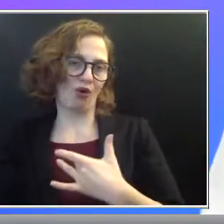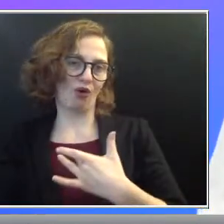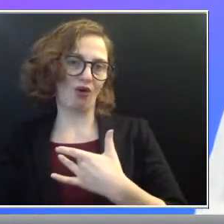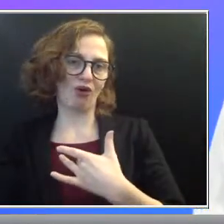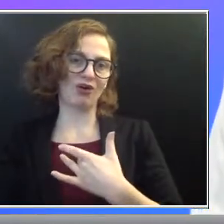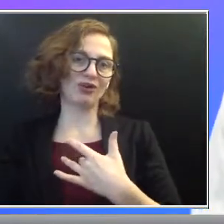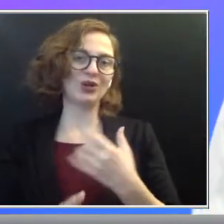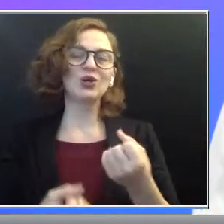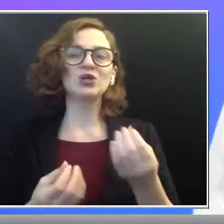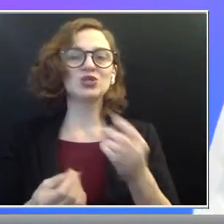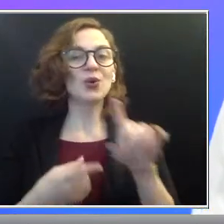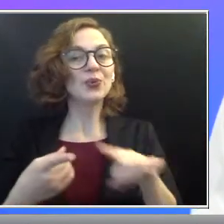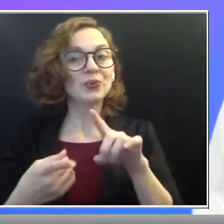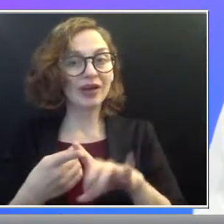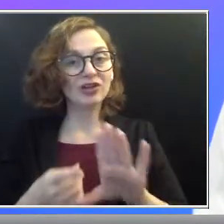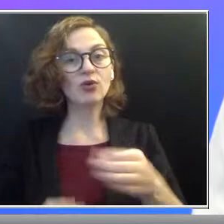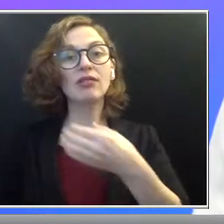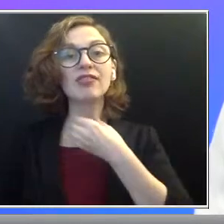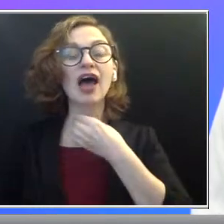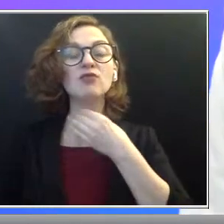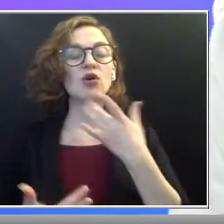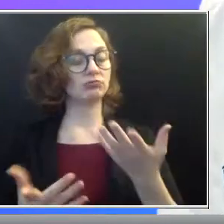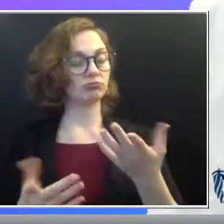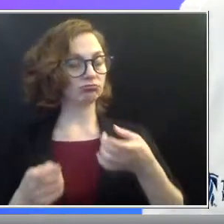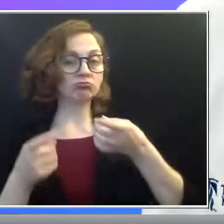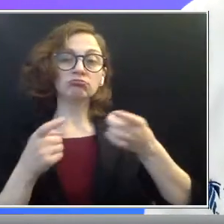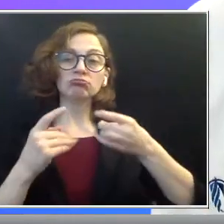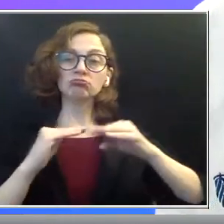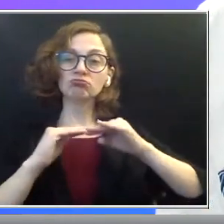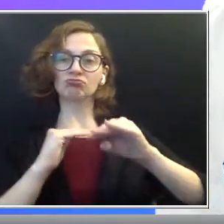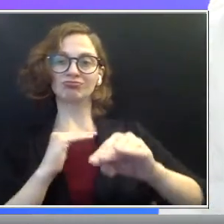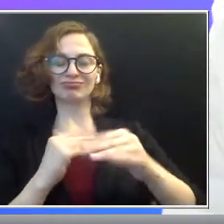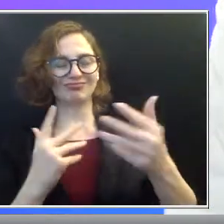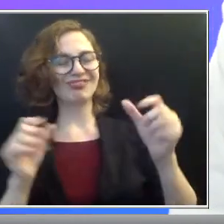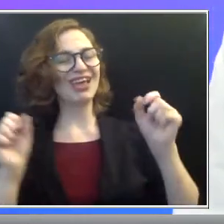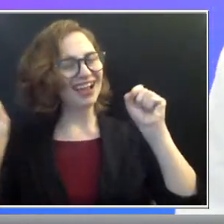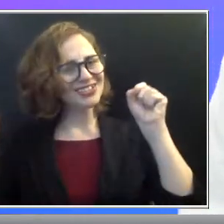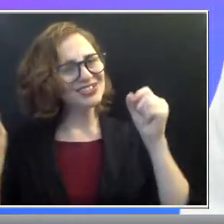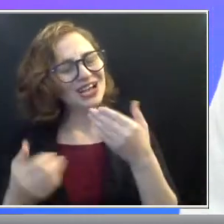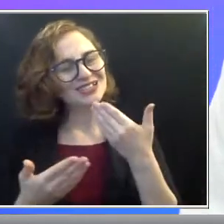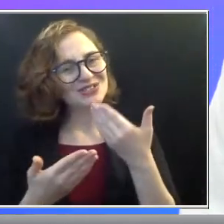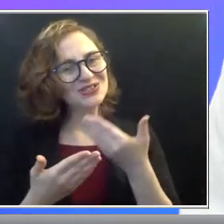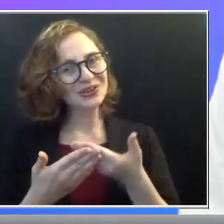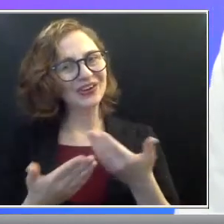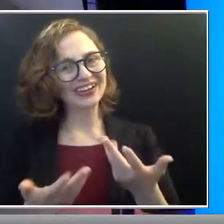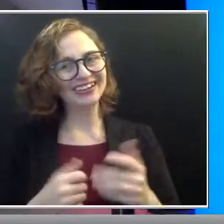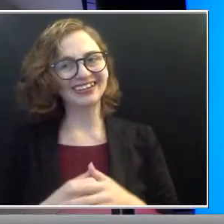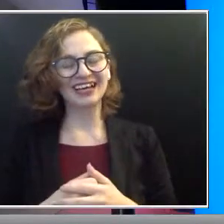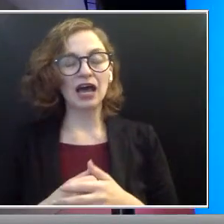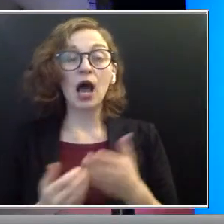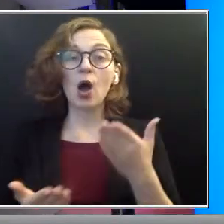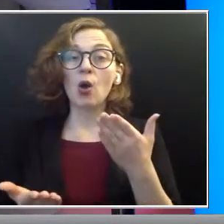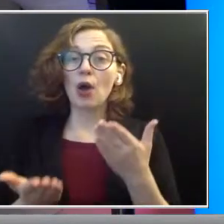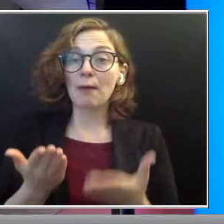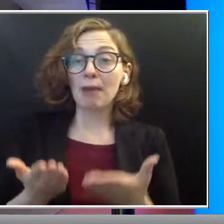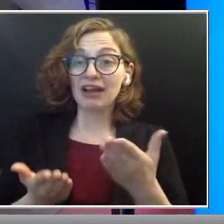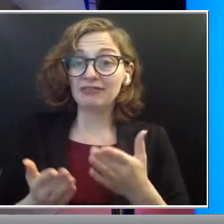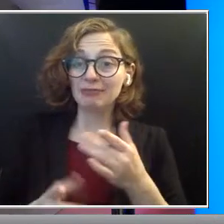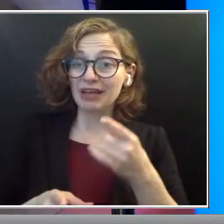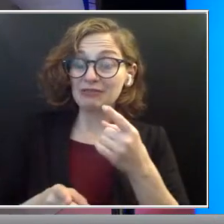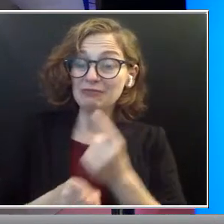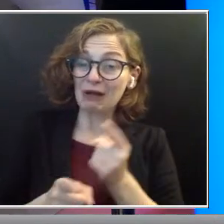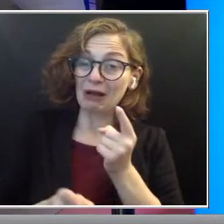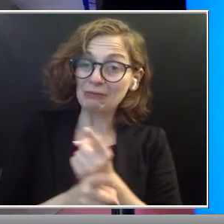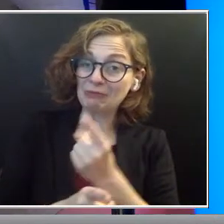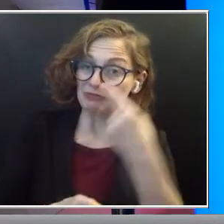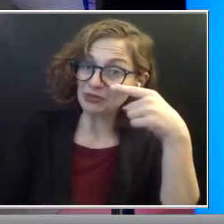still the right answer. In terms of what might have been right for you, I can't really say. Should have been. Yeah. How does the thyroid